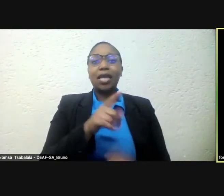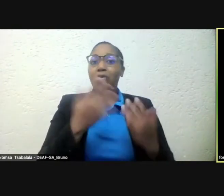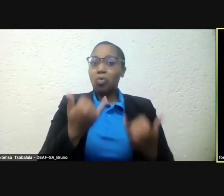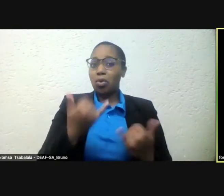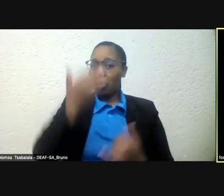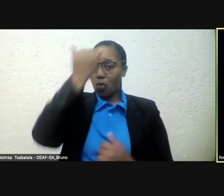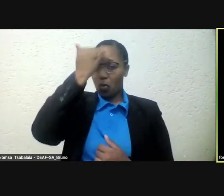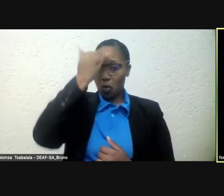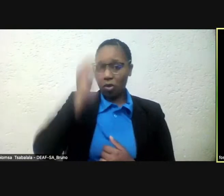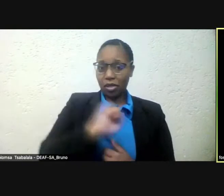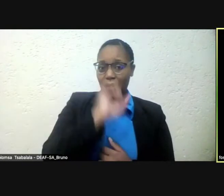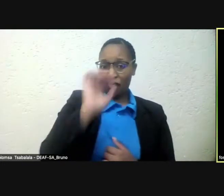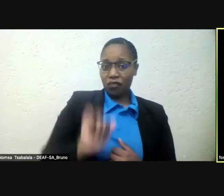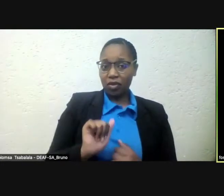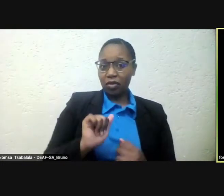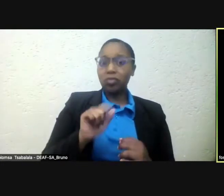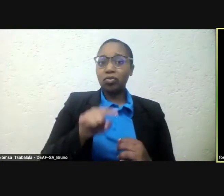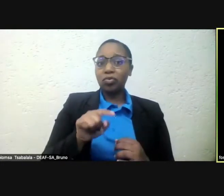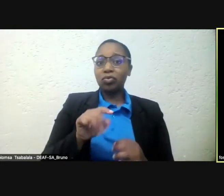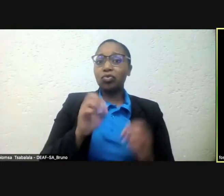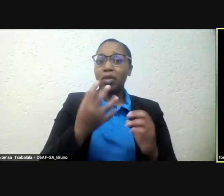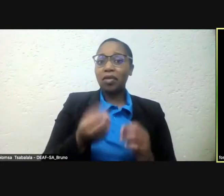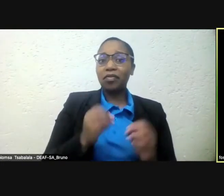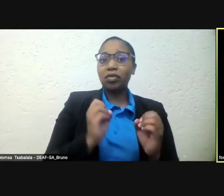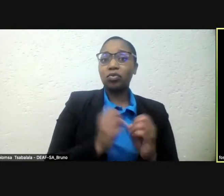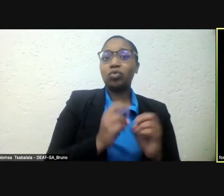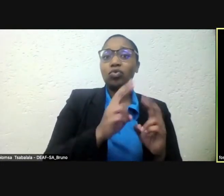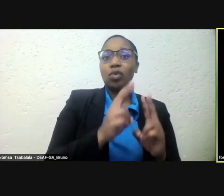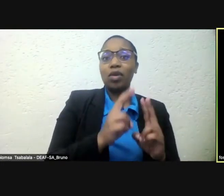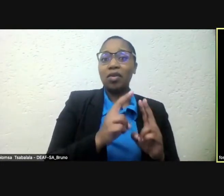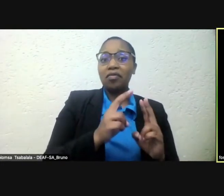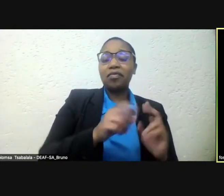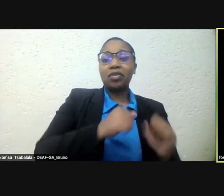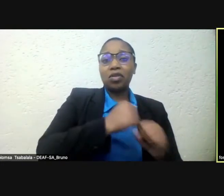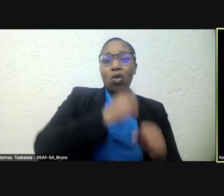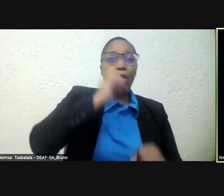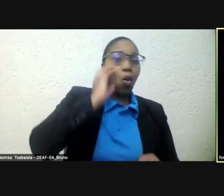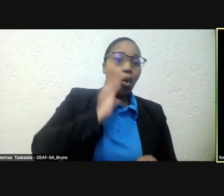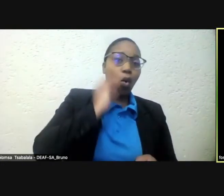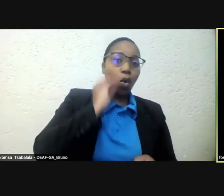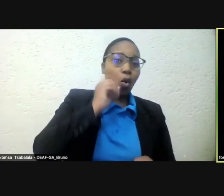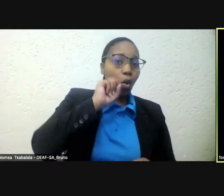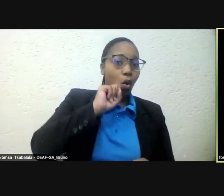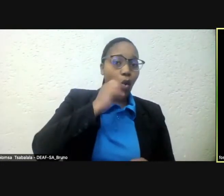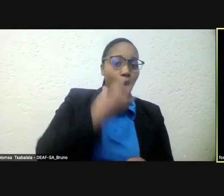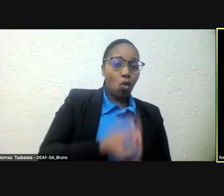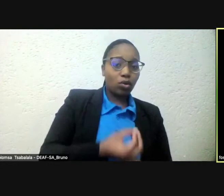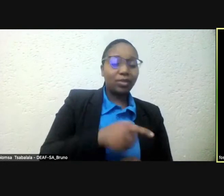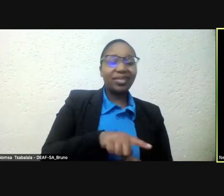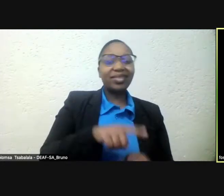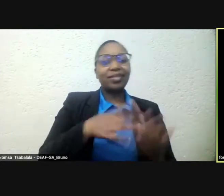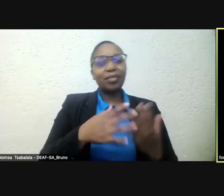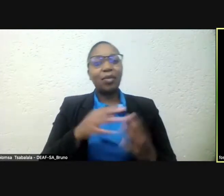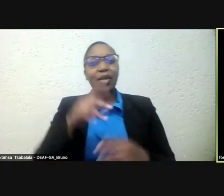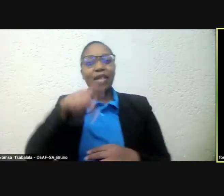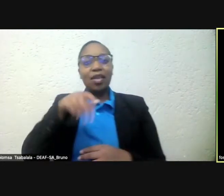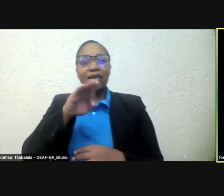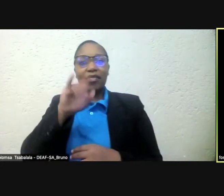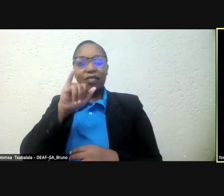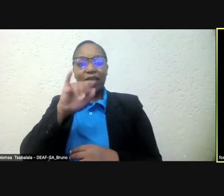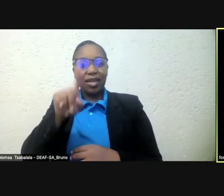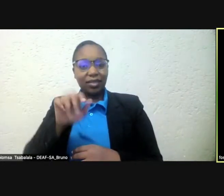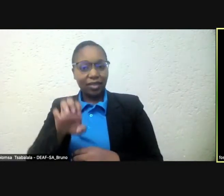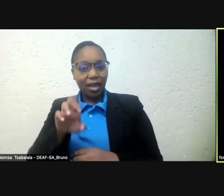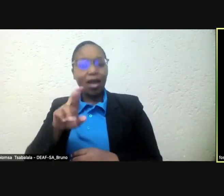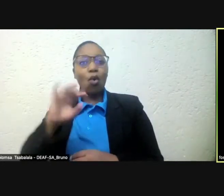give the 12 to 17-year-old one dose of Pfizer vaccine. So it's asking if is there any consideration to give the second dose of